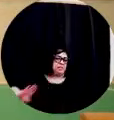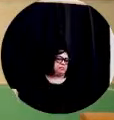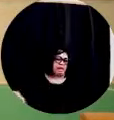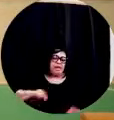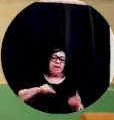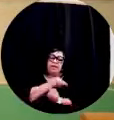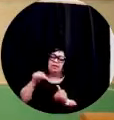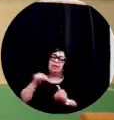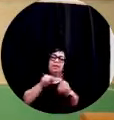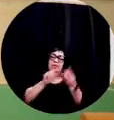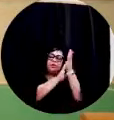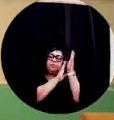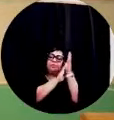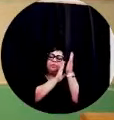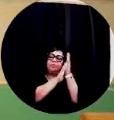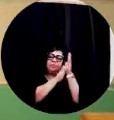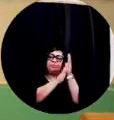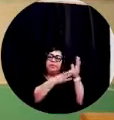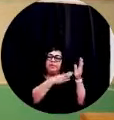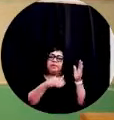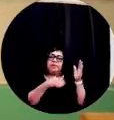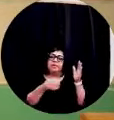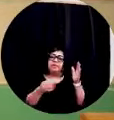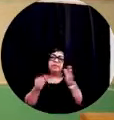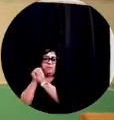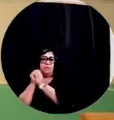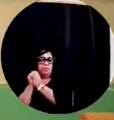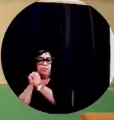Devotion, and by the way, ladies, you did an awesome job.